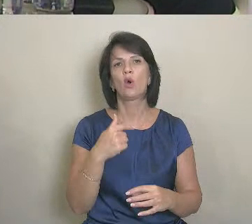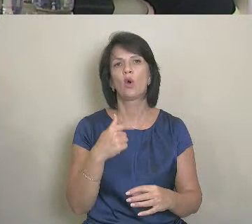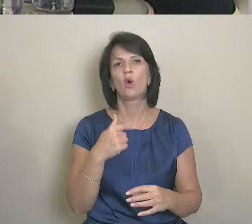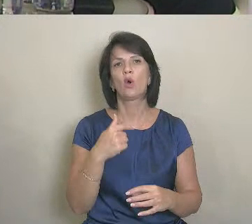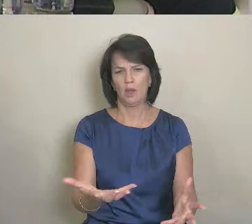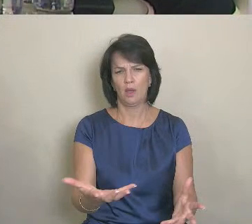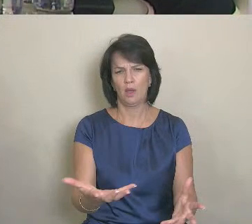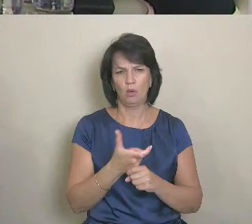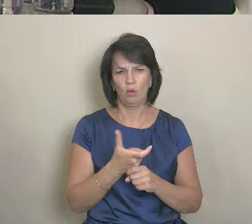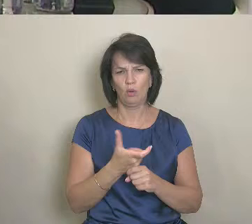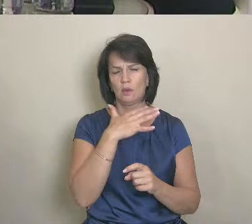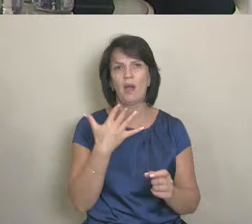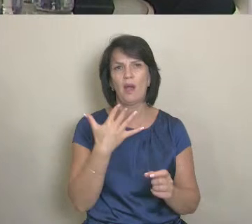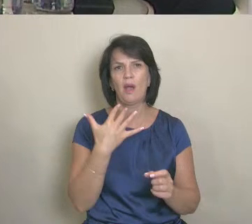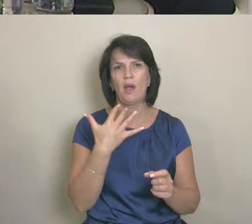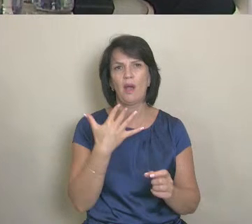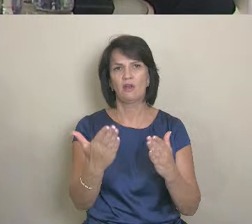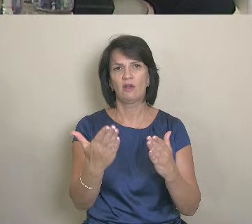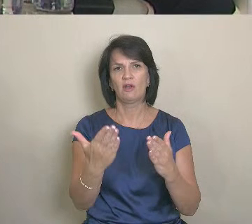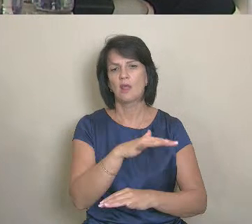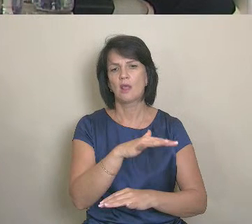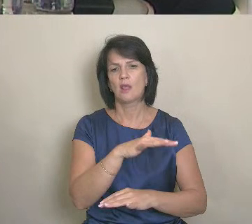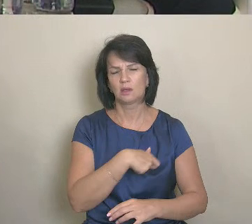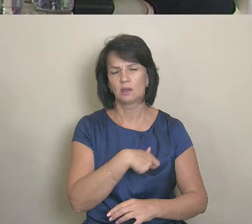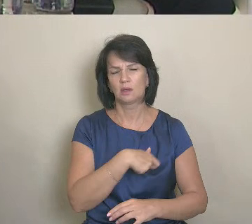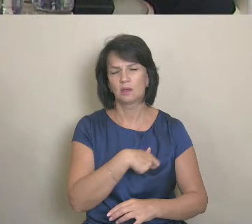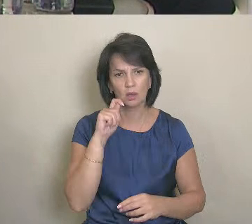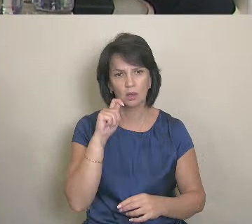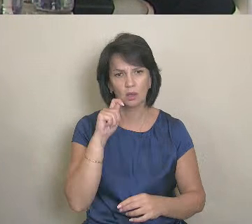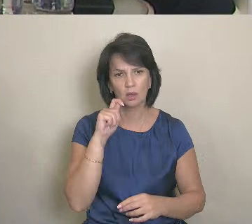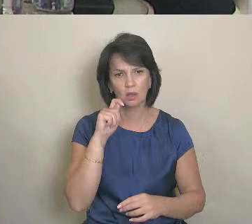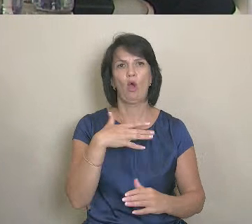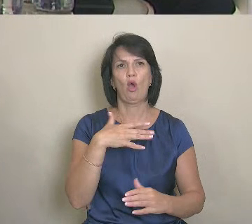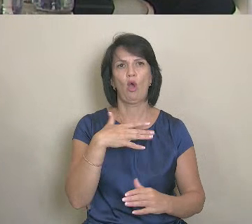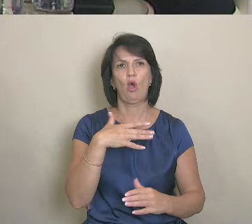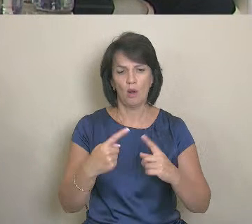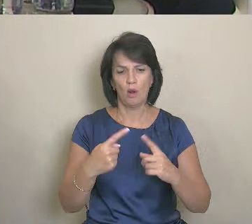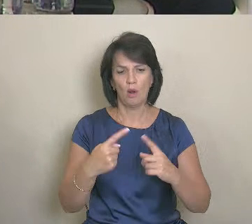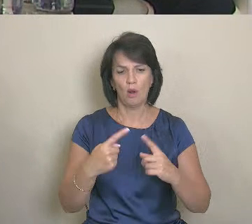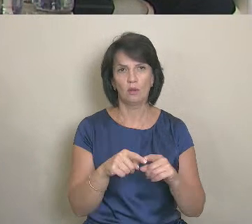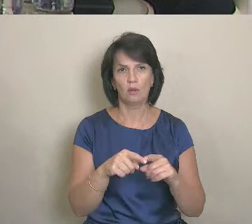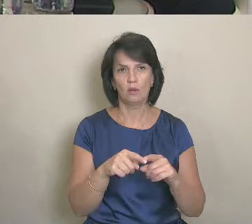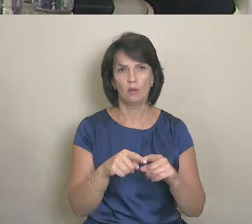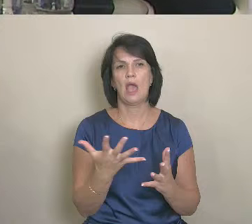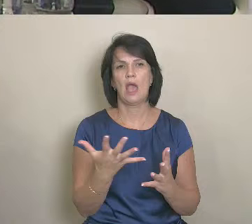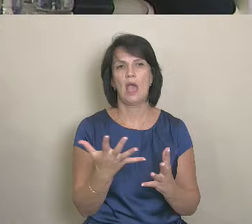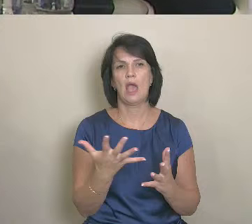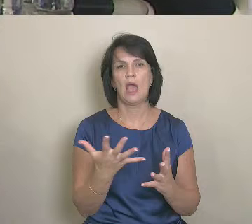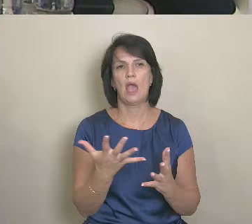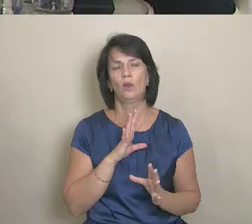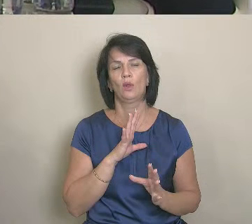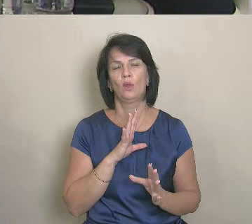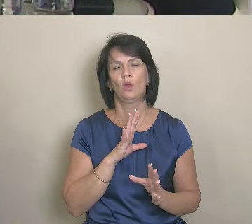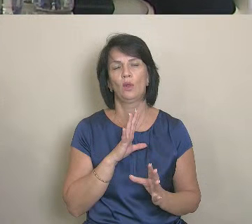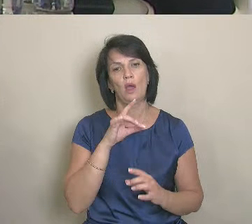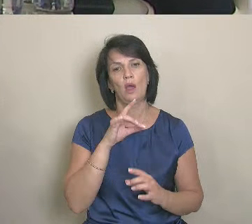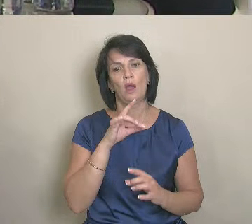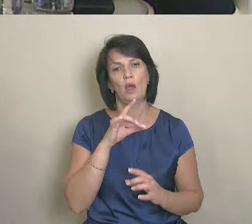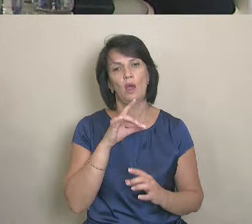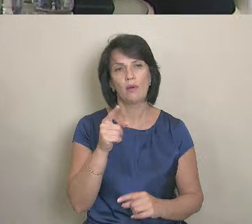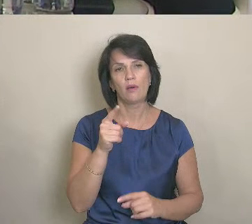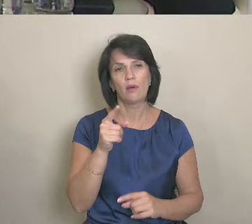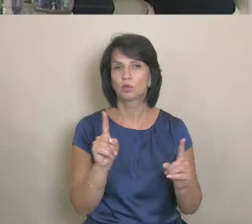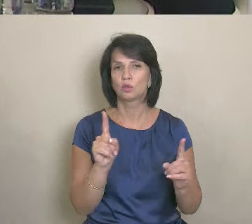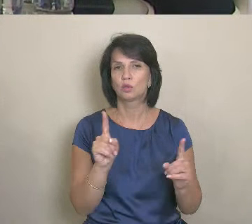be there. Resolution 161 is the one that is contested most often by councillors and members of the